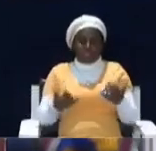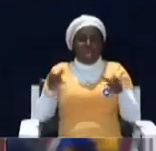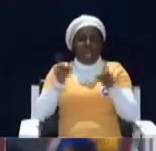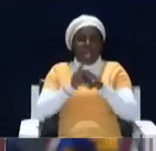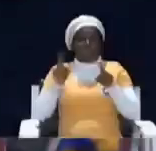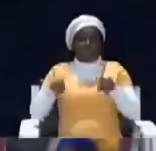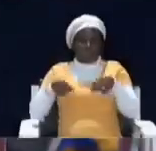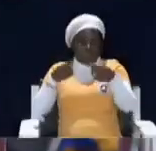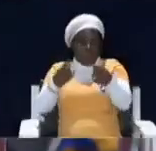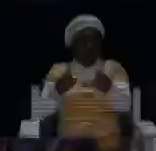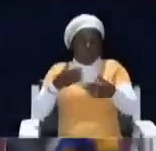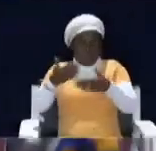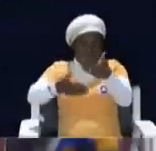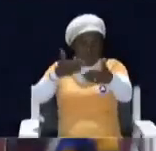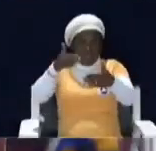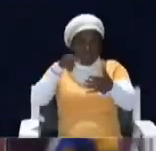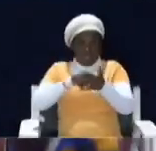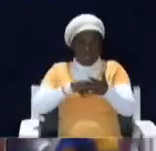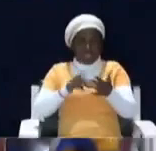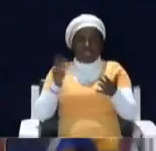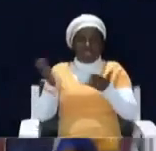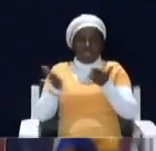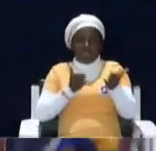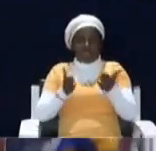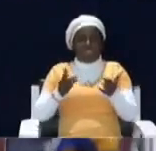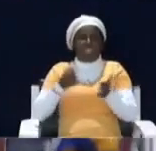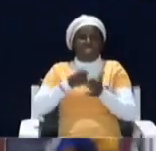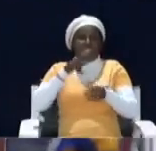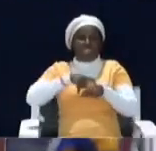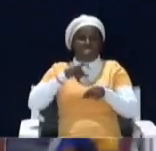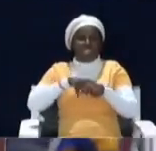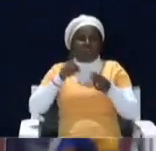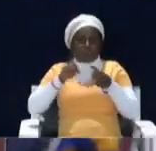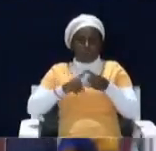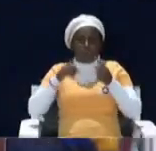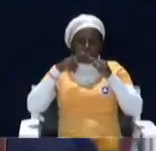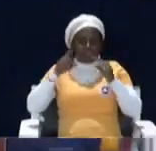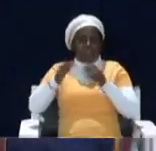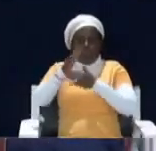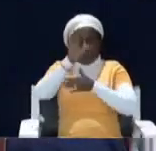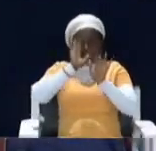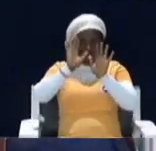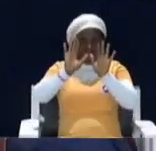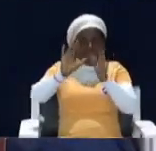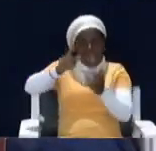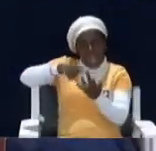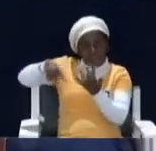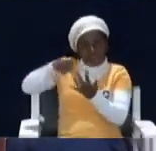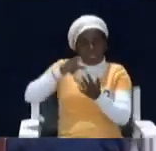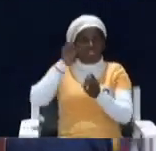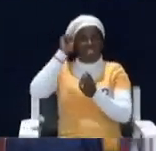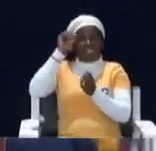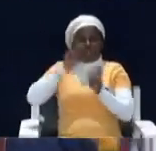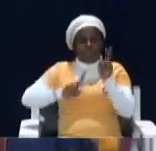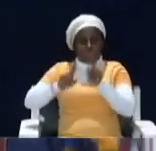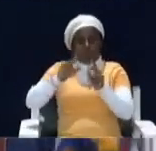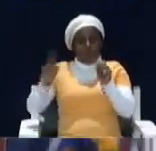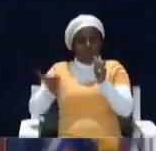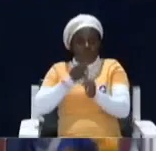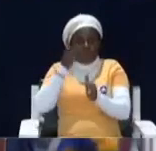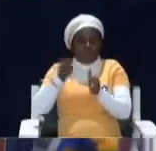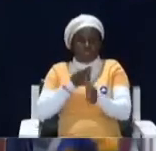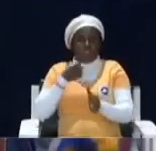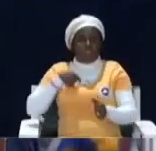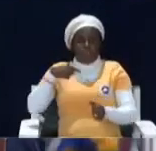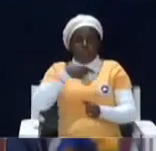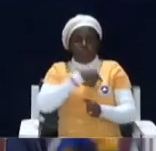this service, it is time to declare God's wonders amidst his people. And we will be, first of all, taking a